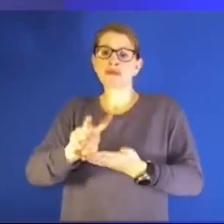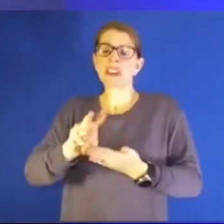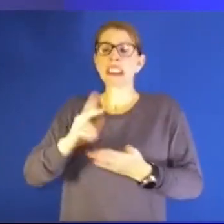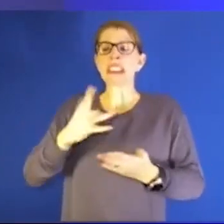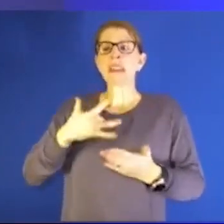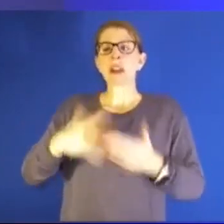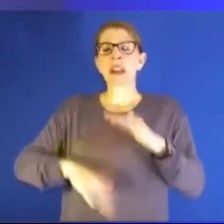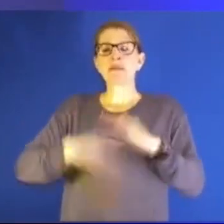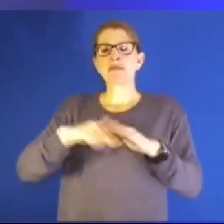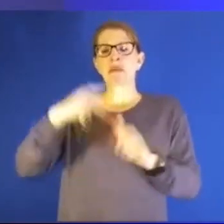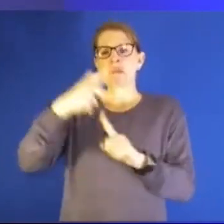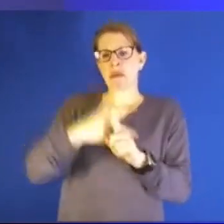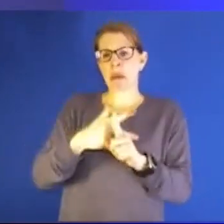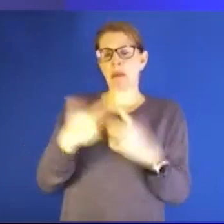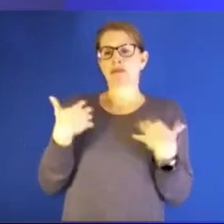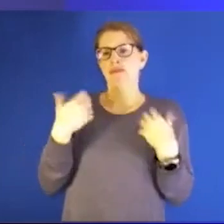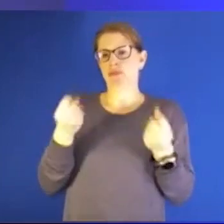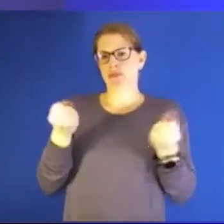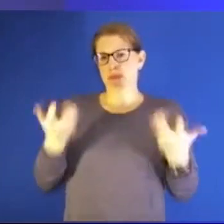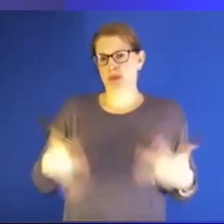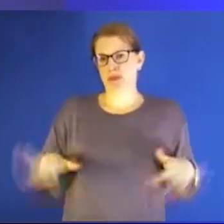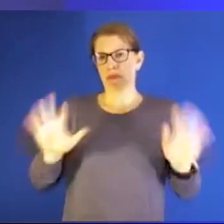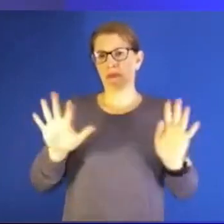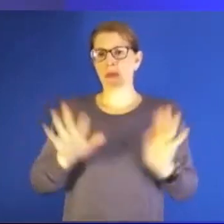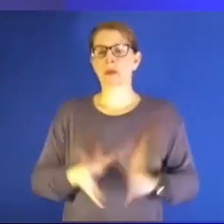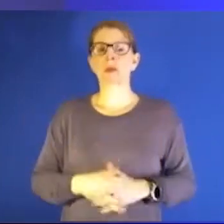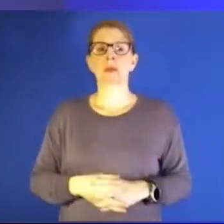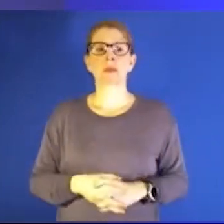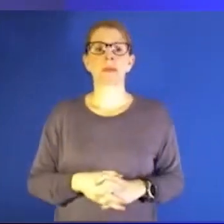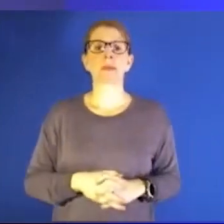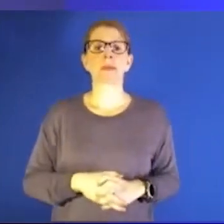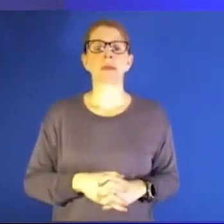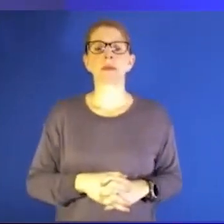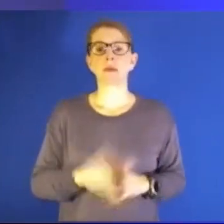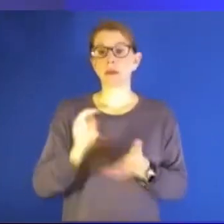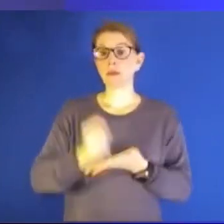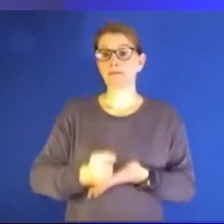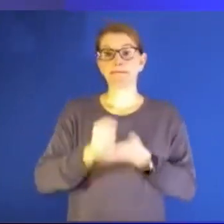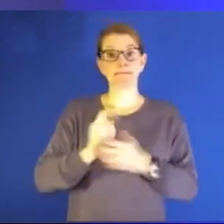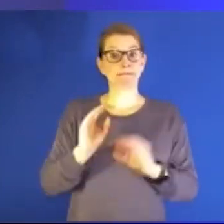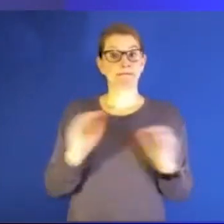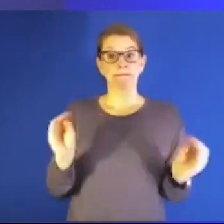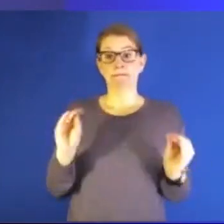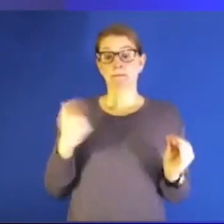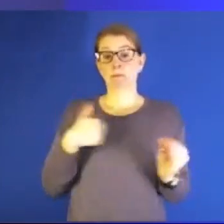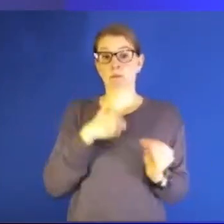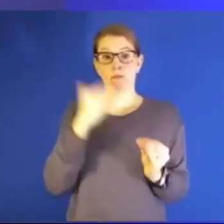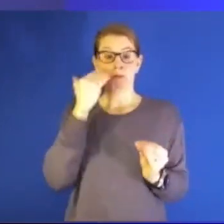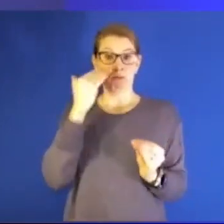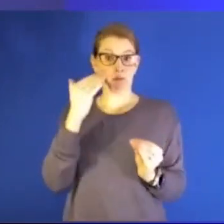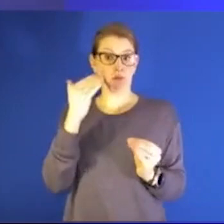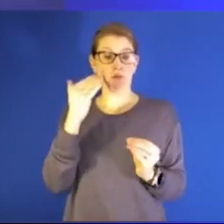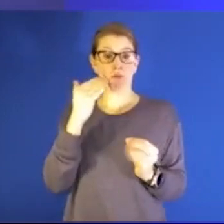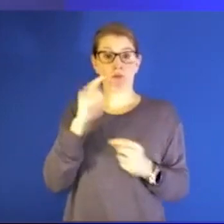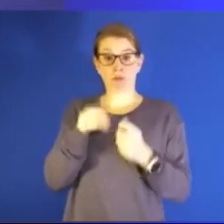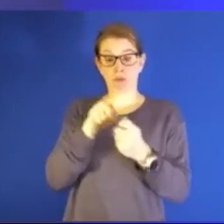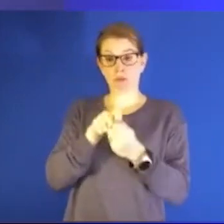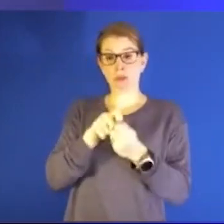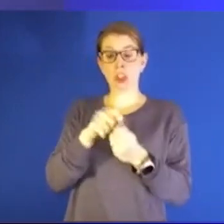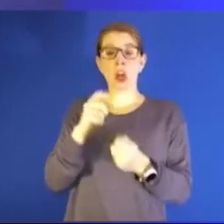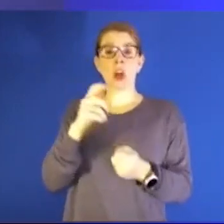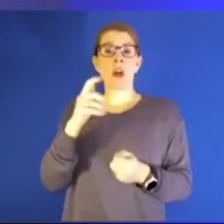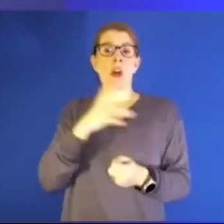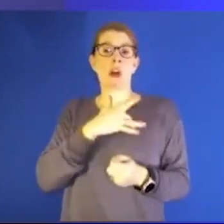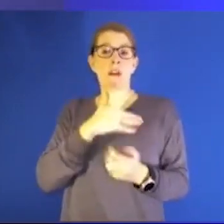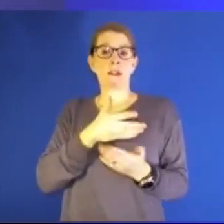Just about everybody has recovered their heart function. There is not a treatment that we know of specifically. We treat it like a typical heart failure with